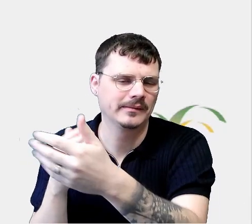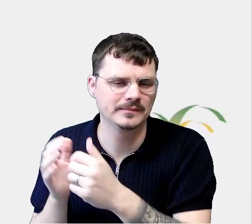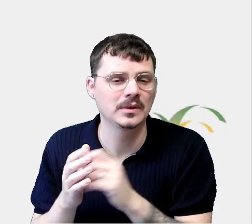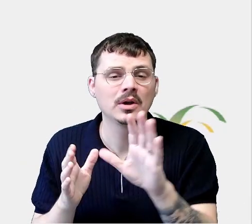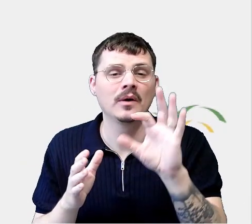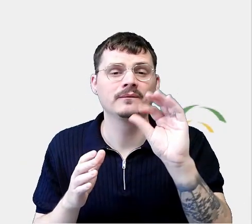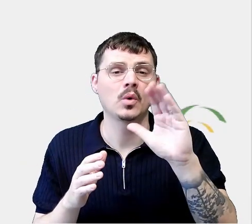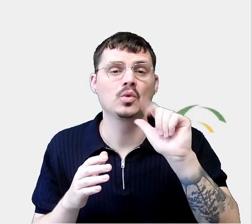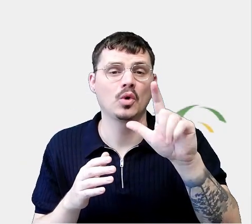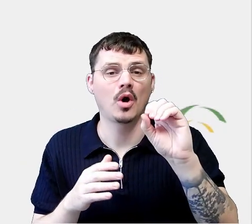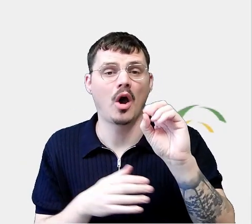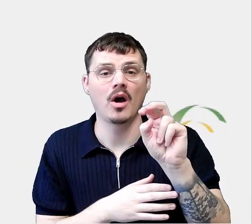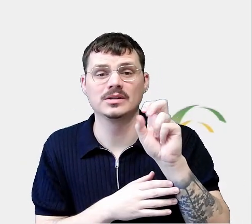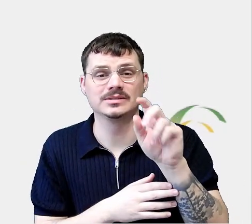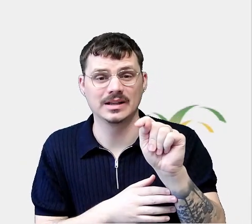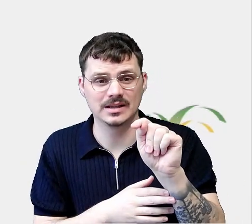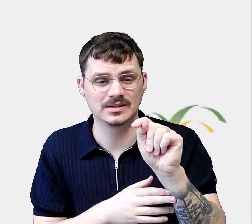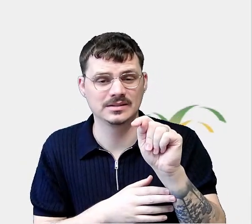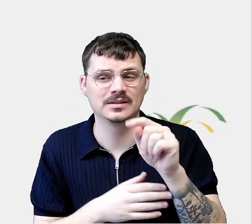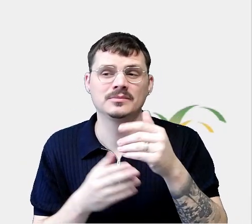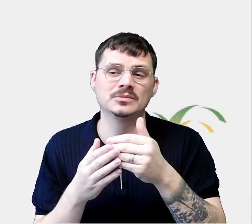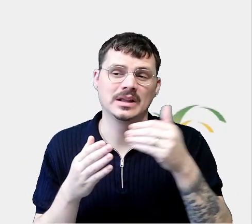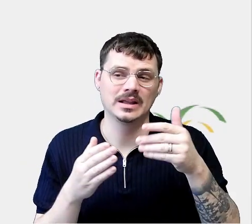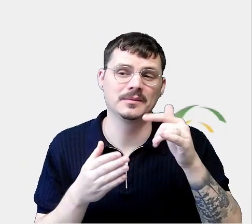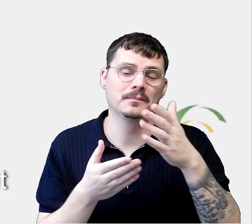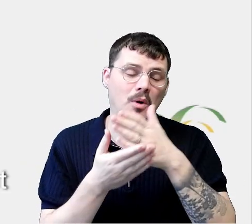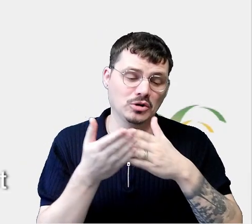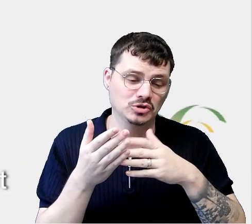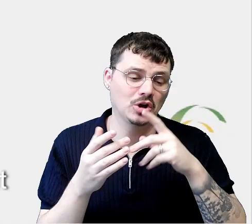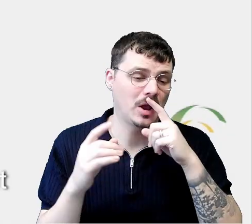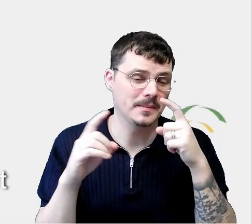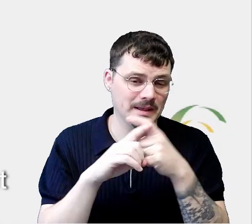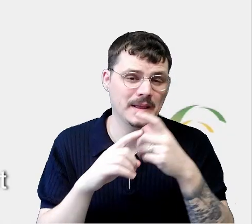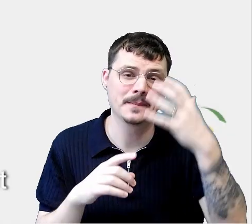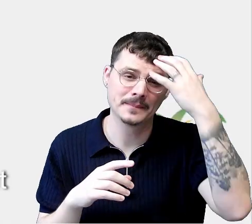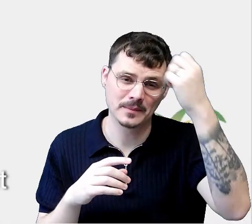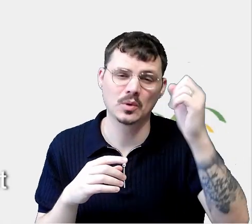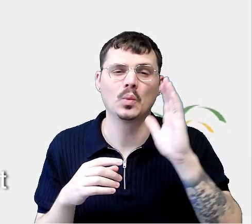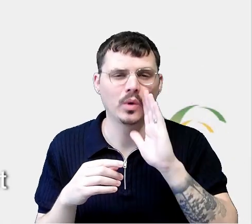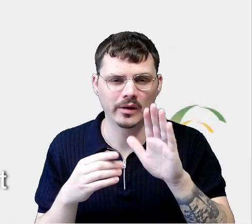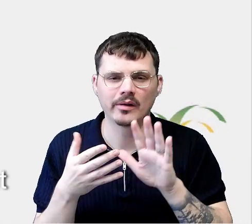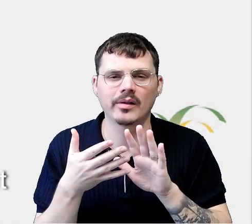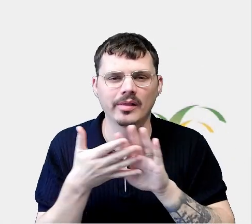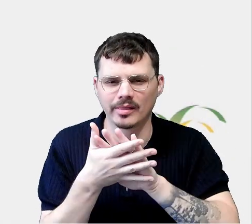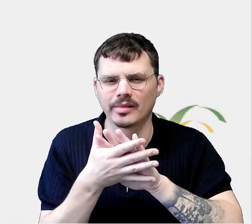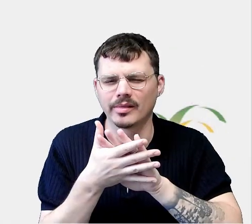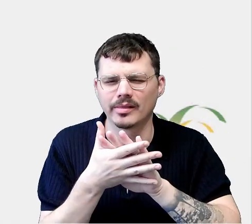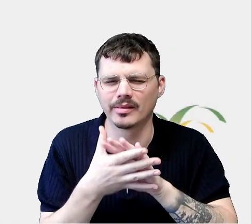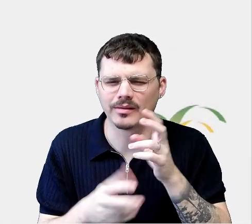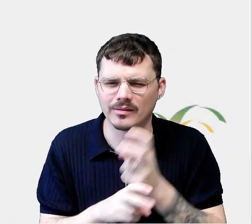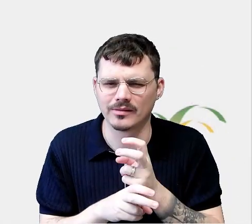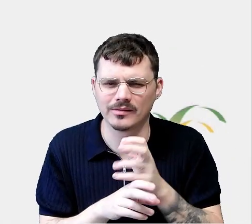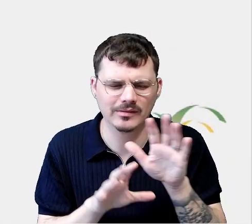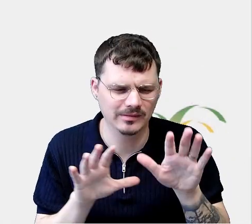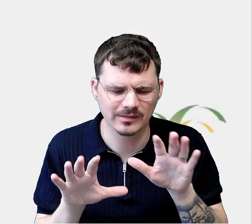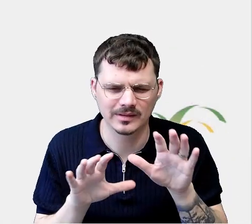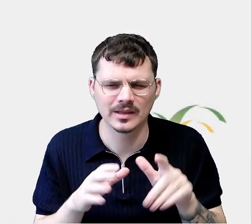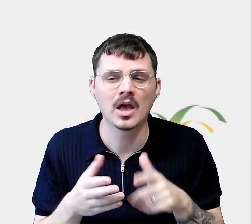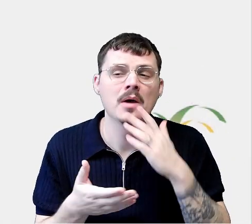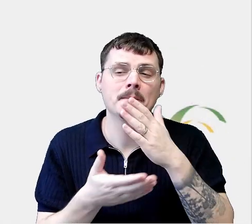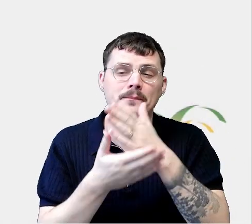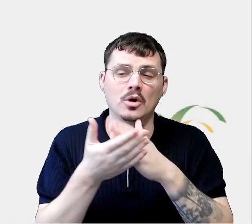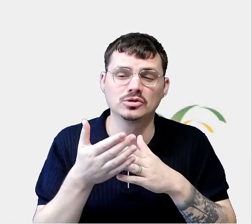Focal onset preceding partial complex, memory can be spotty, as we talked about before.